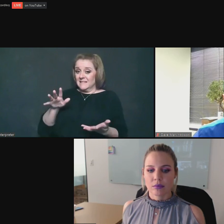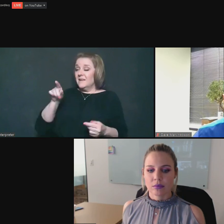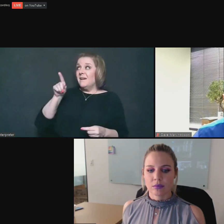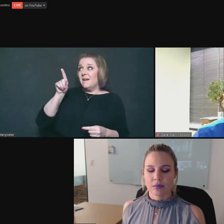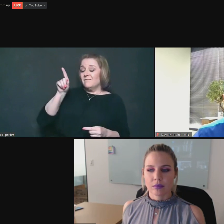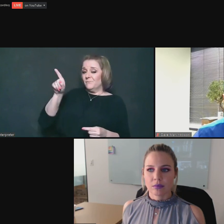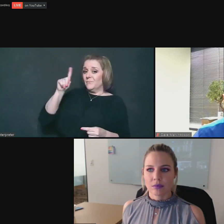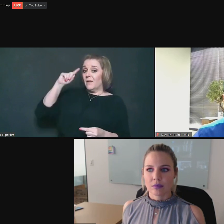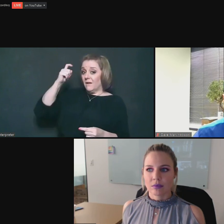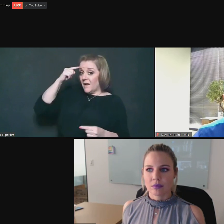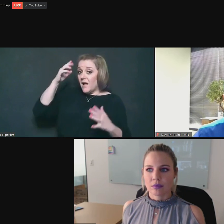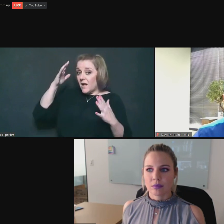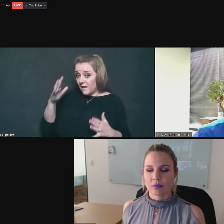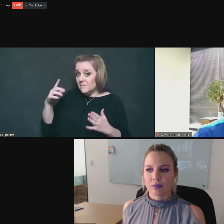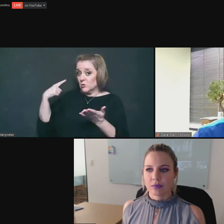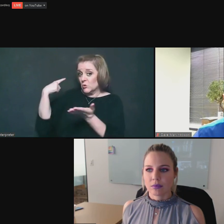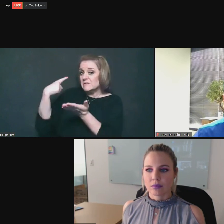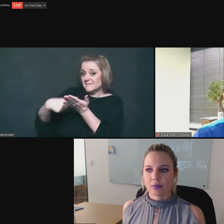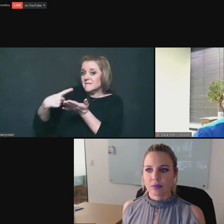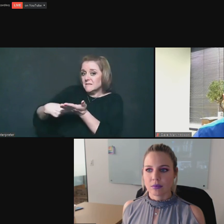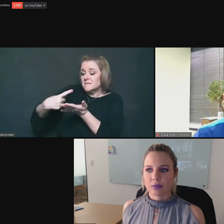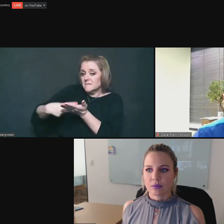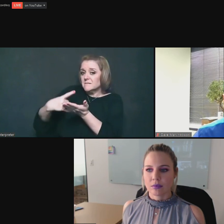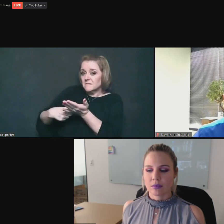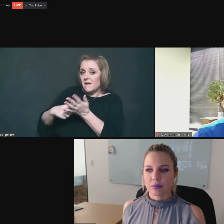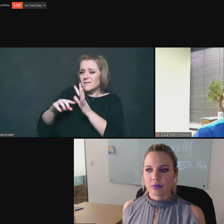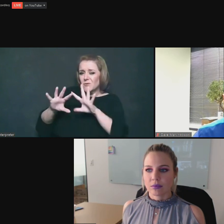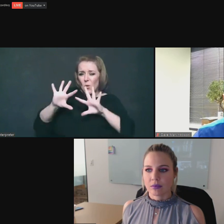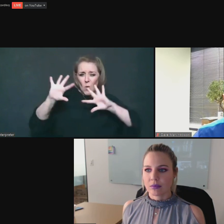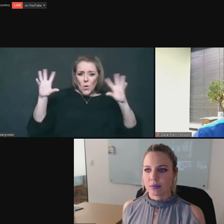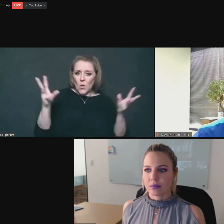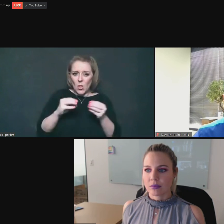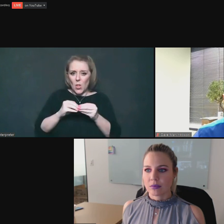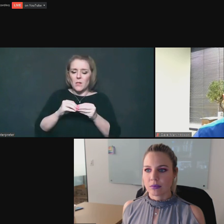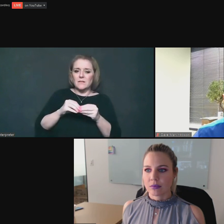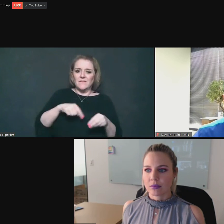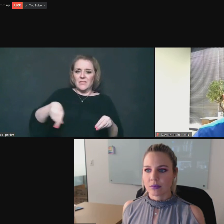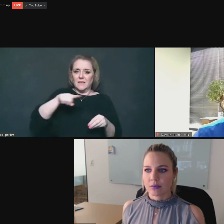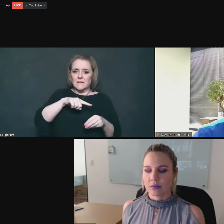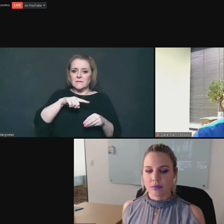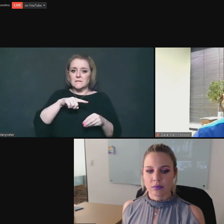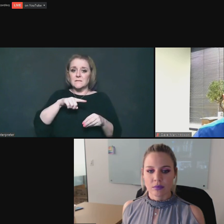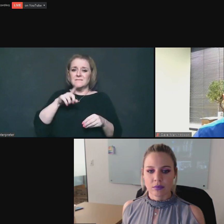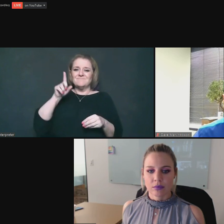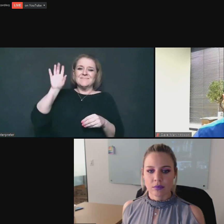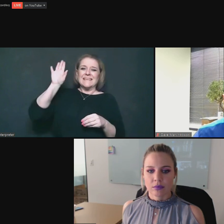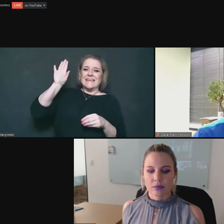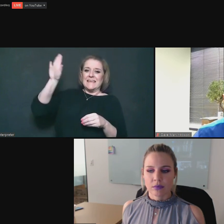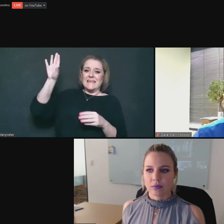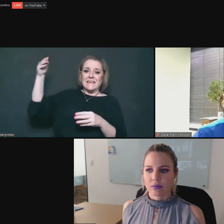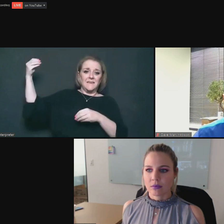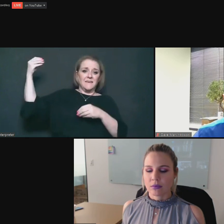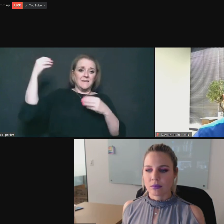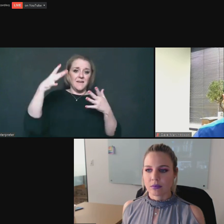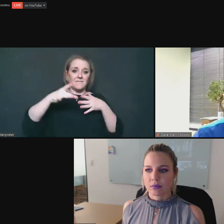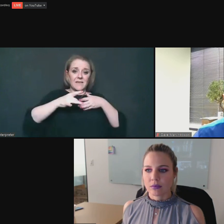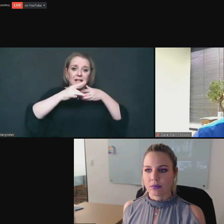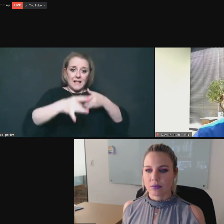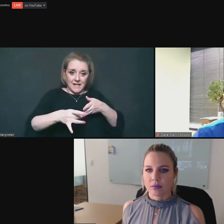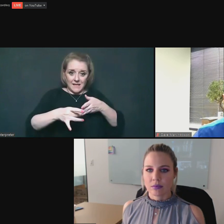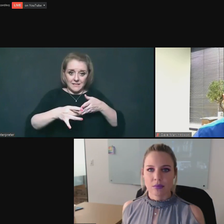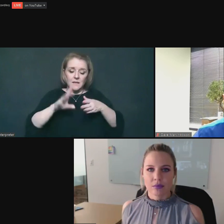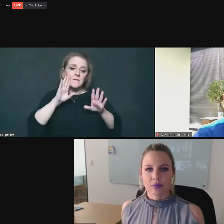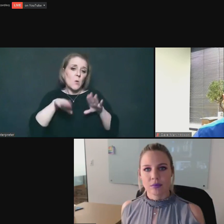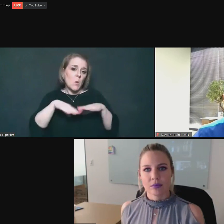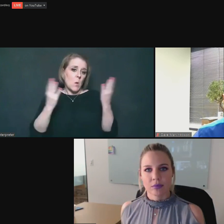it fairly well when he talked about all of these come out. These are really guidelines as far as opening. There is nothing in there